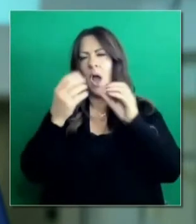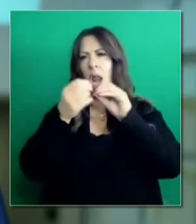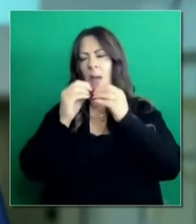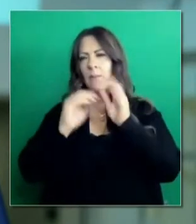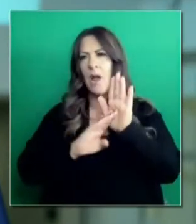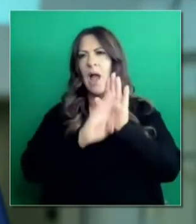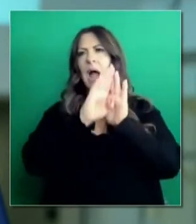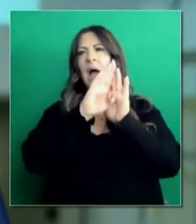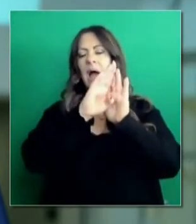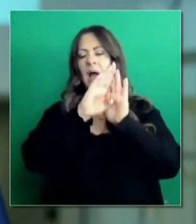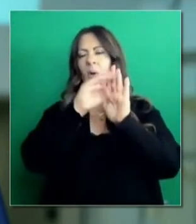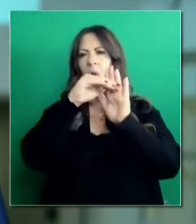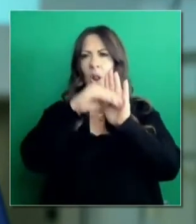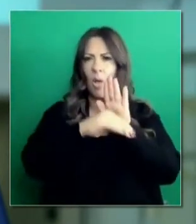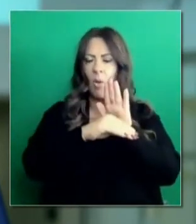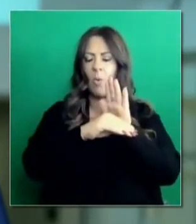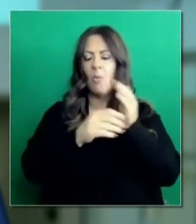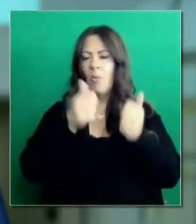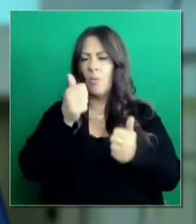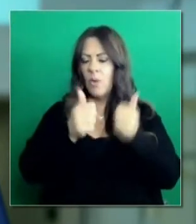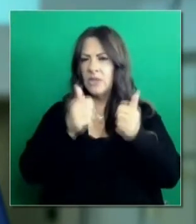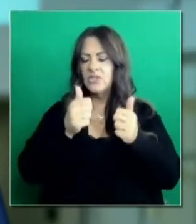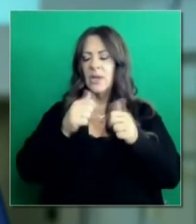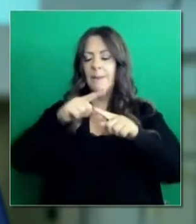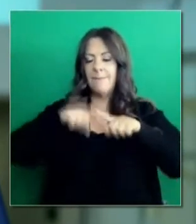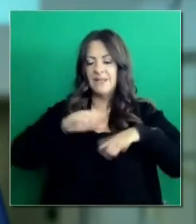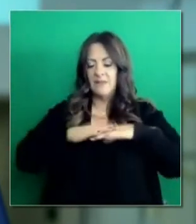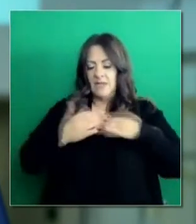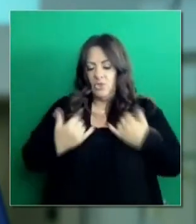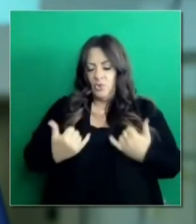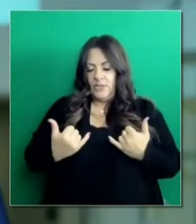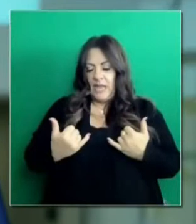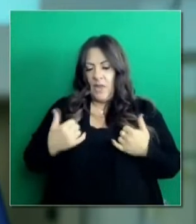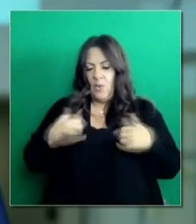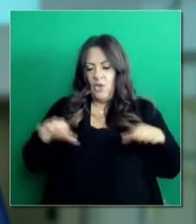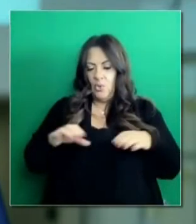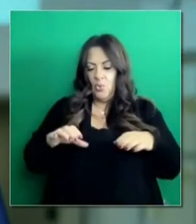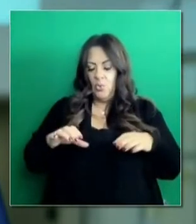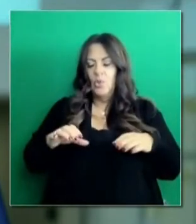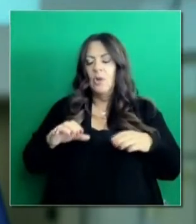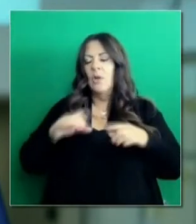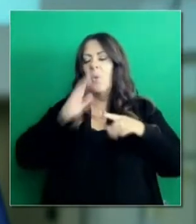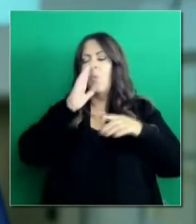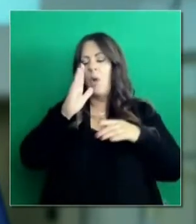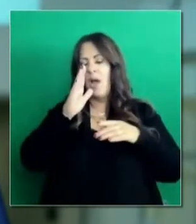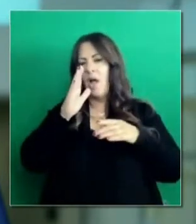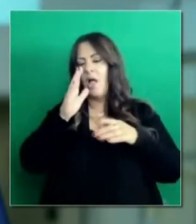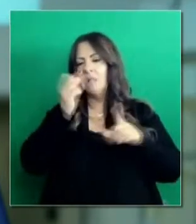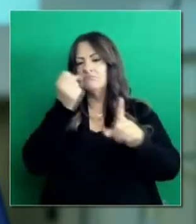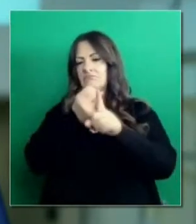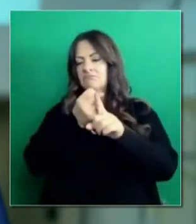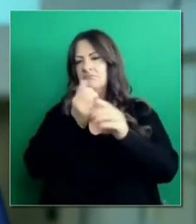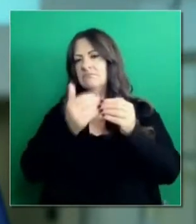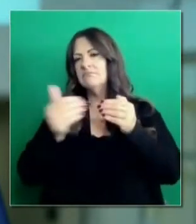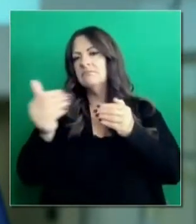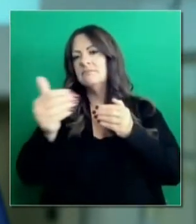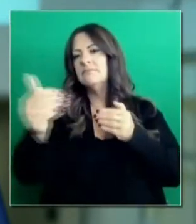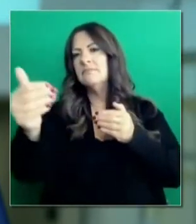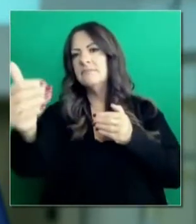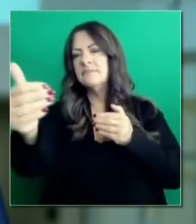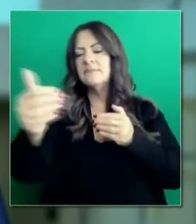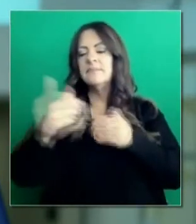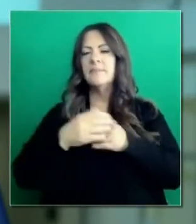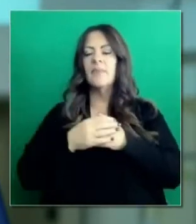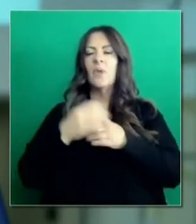in today's current conditions. So as we project out 4 weeks with today's numbers, we can see